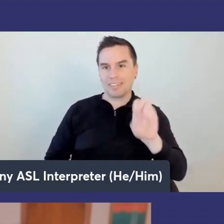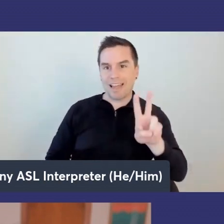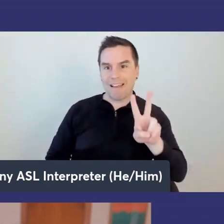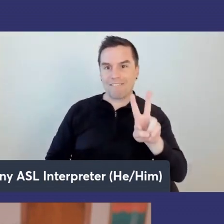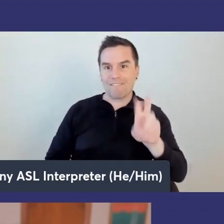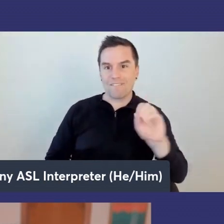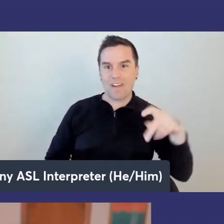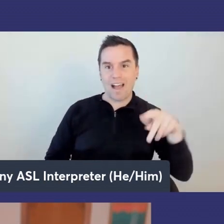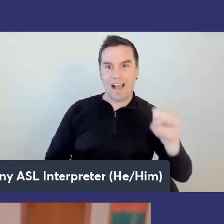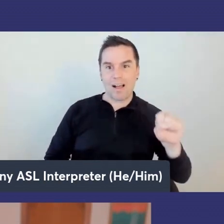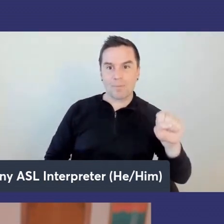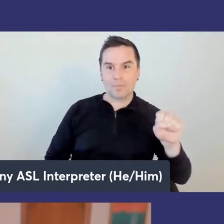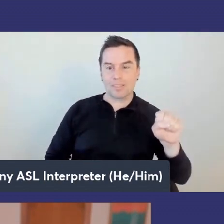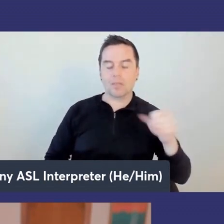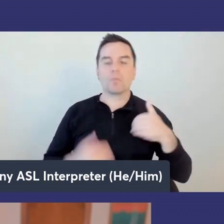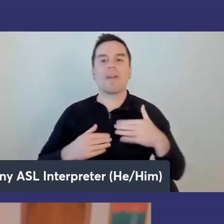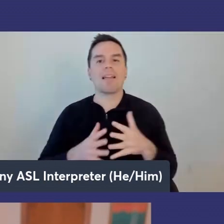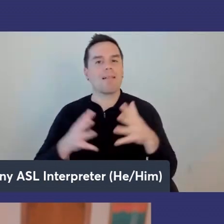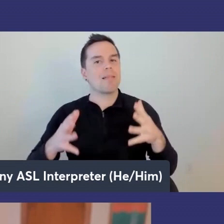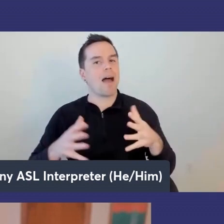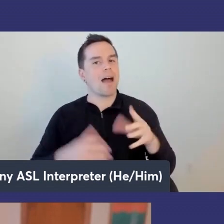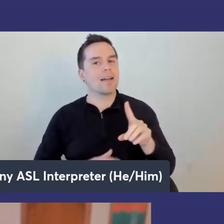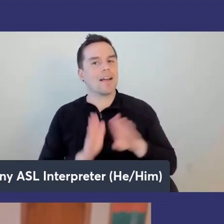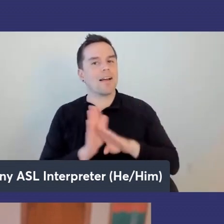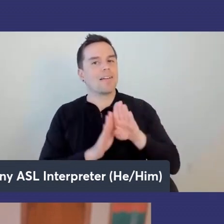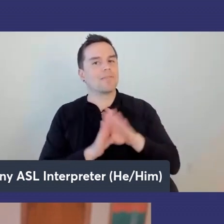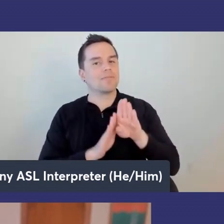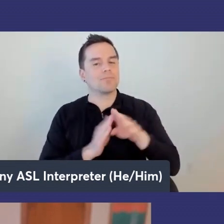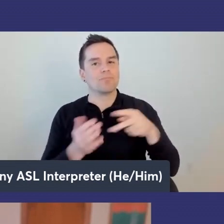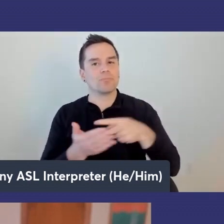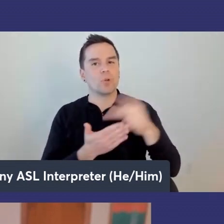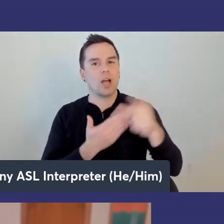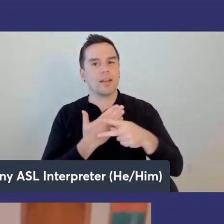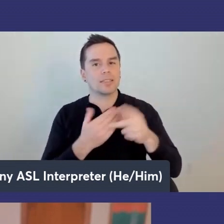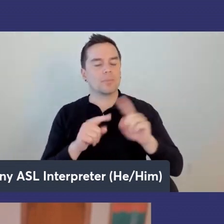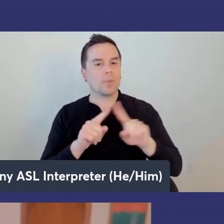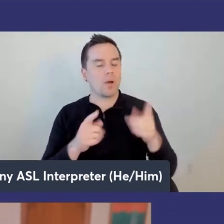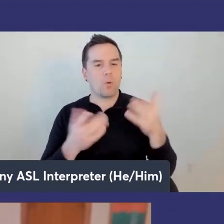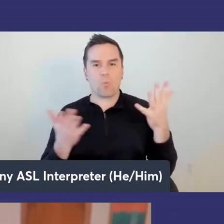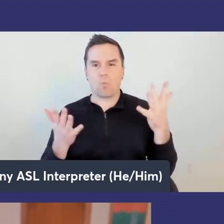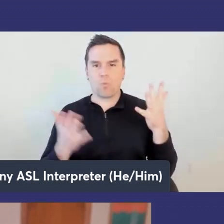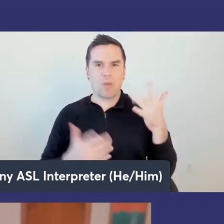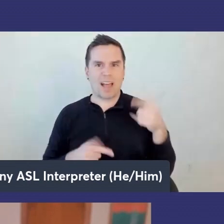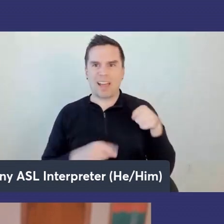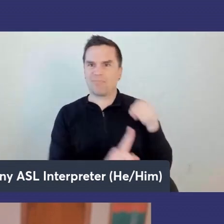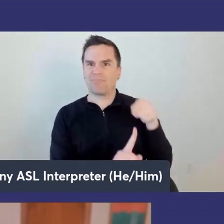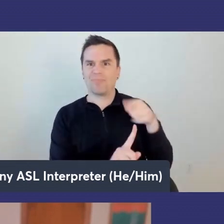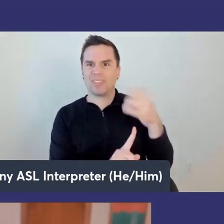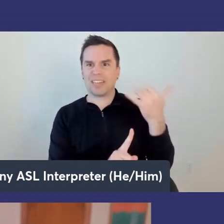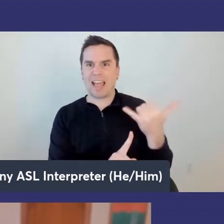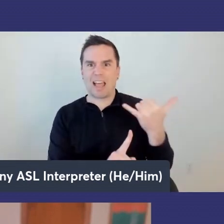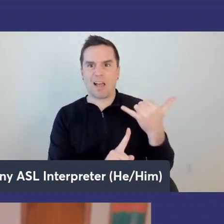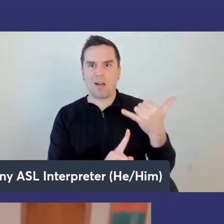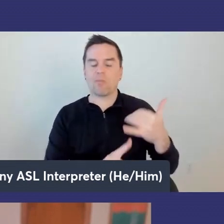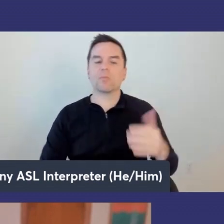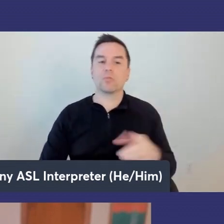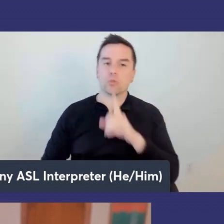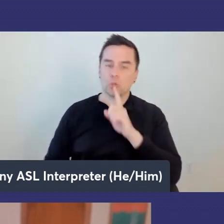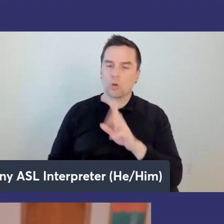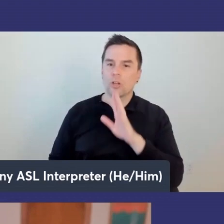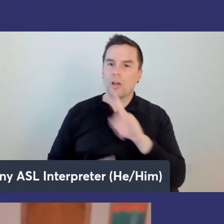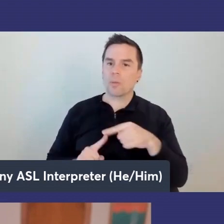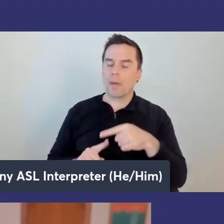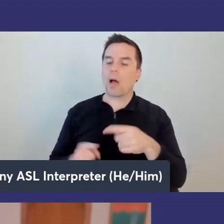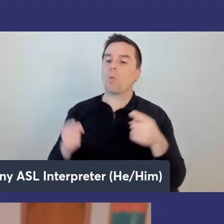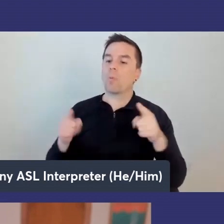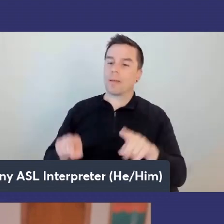products, but why CodeCatalyst and why now? Yeah, sure. So let me talk about kind of what we had and then what led us to CodeCatalyst.